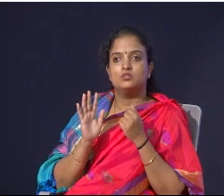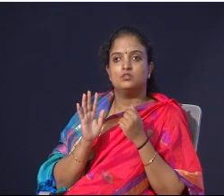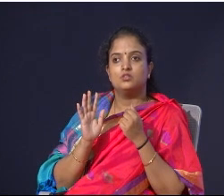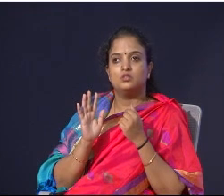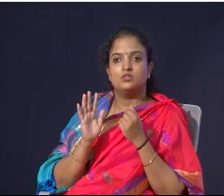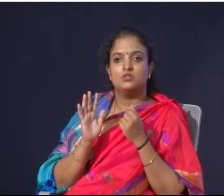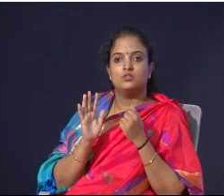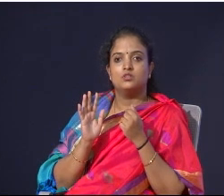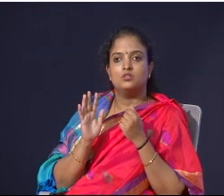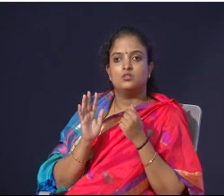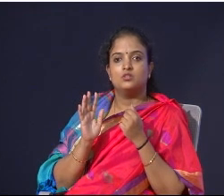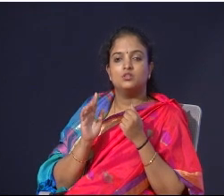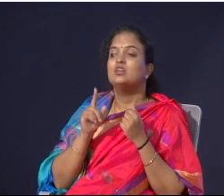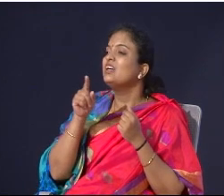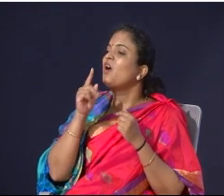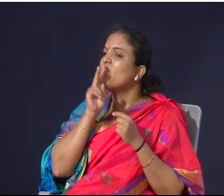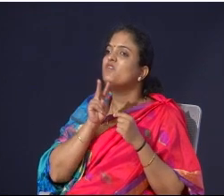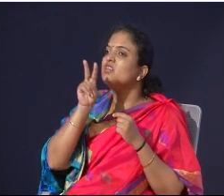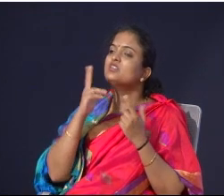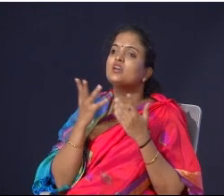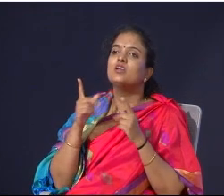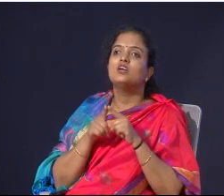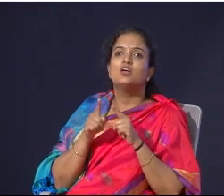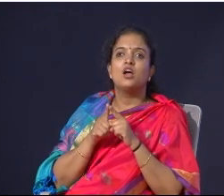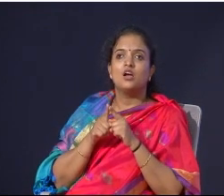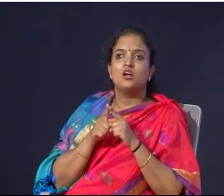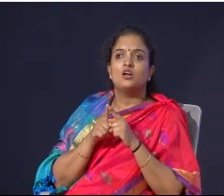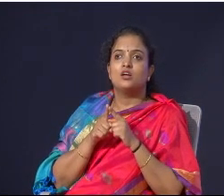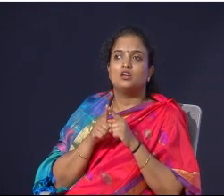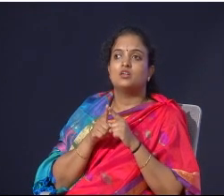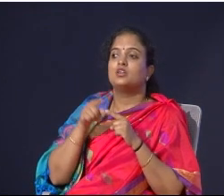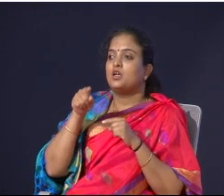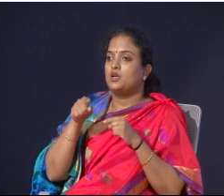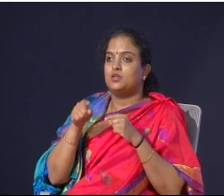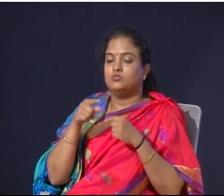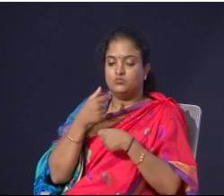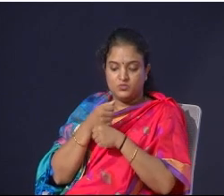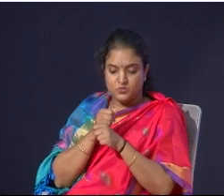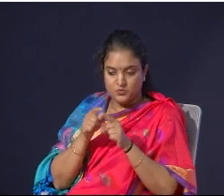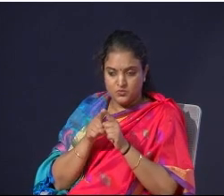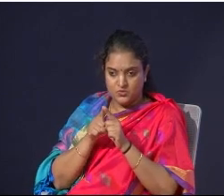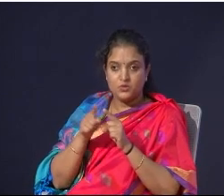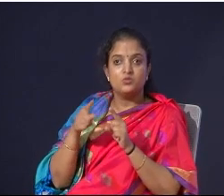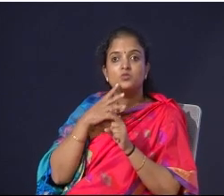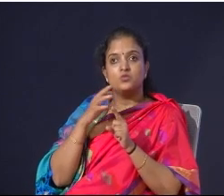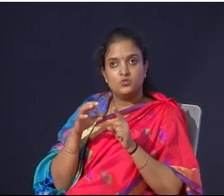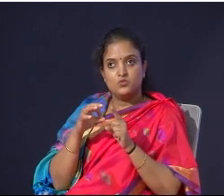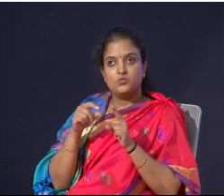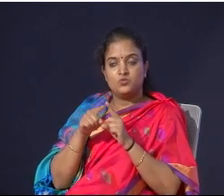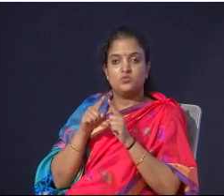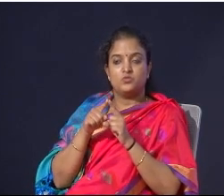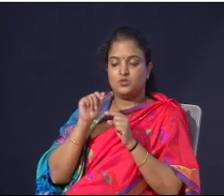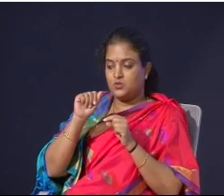are the principles of vision rehabilitation? It is talking about neural plasticity. The fact that there are parallel